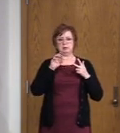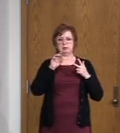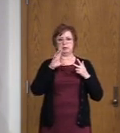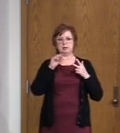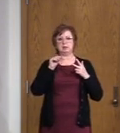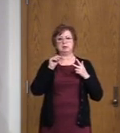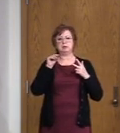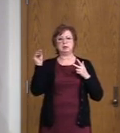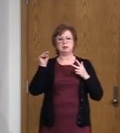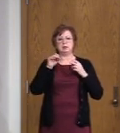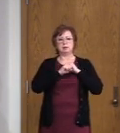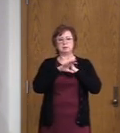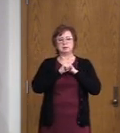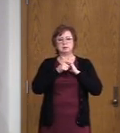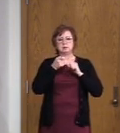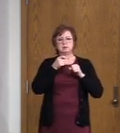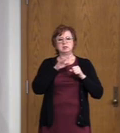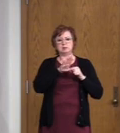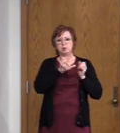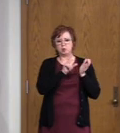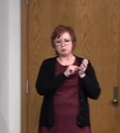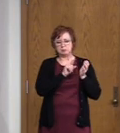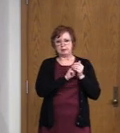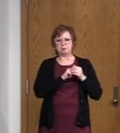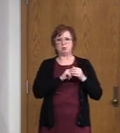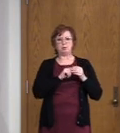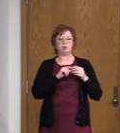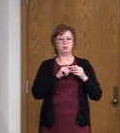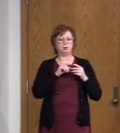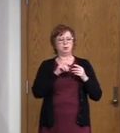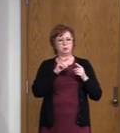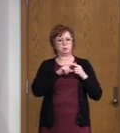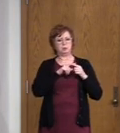to ensure that they're getting their appointments as quickly as possible and booking them in.